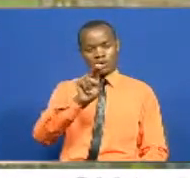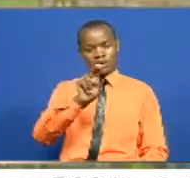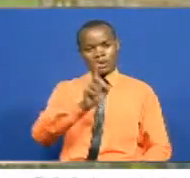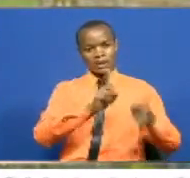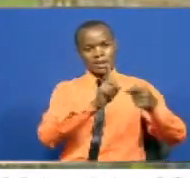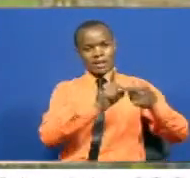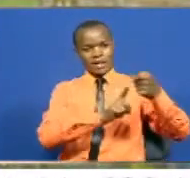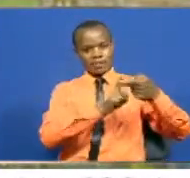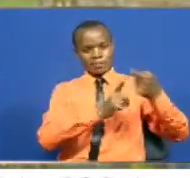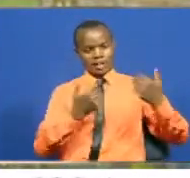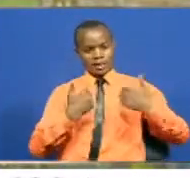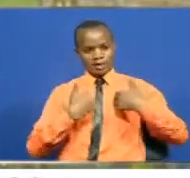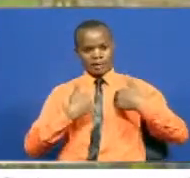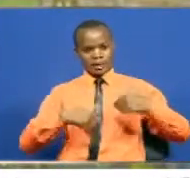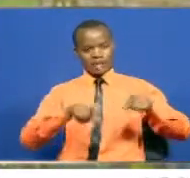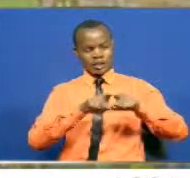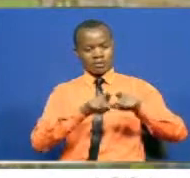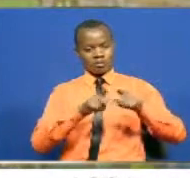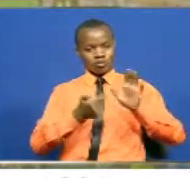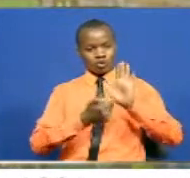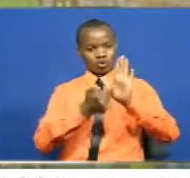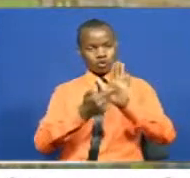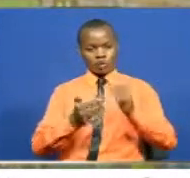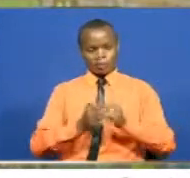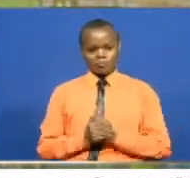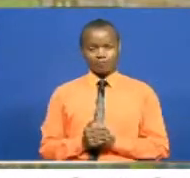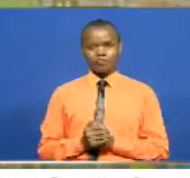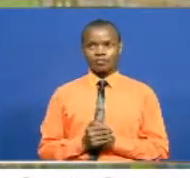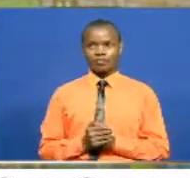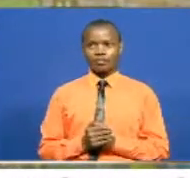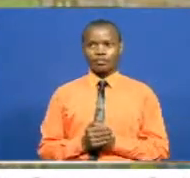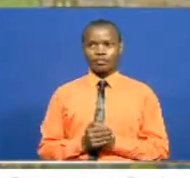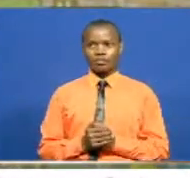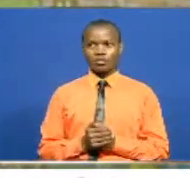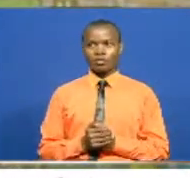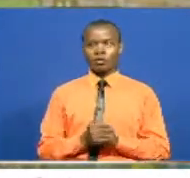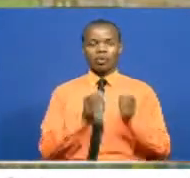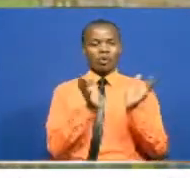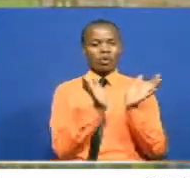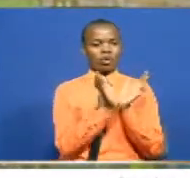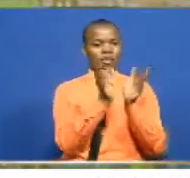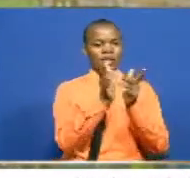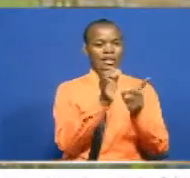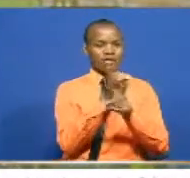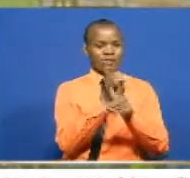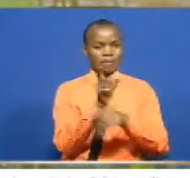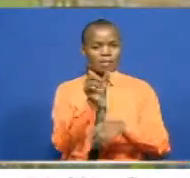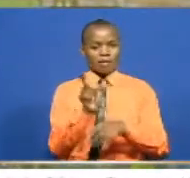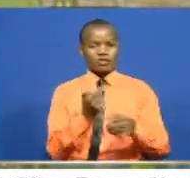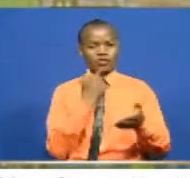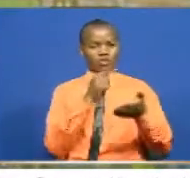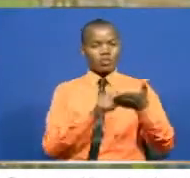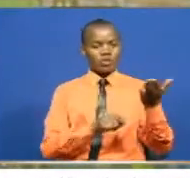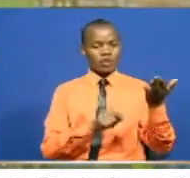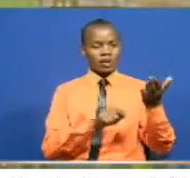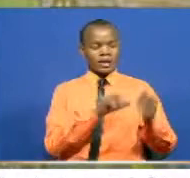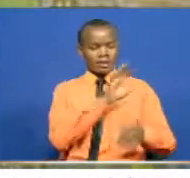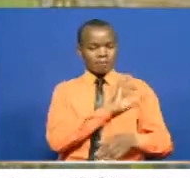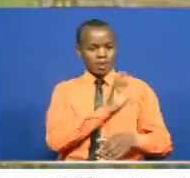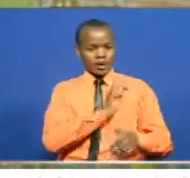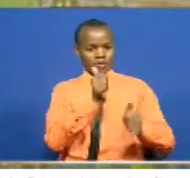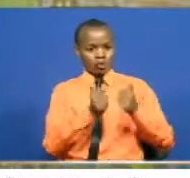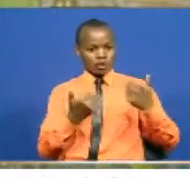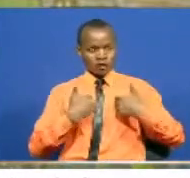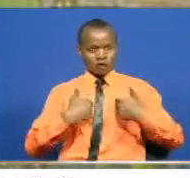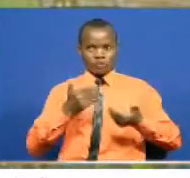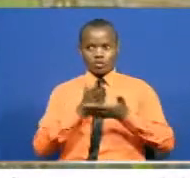you know, delivering it. And one coach in a different sport actually told me one of the biggest advantages we have is that we grow